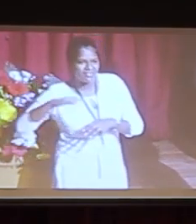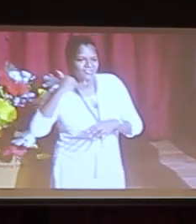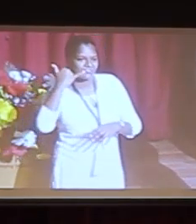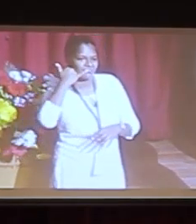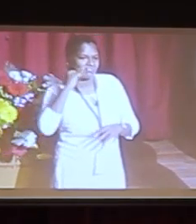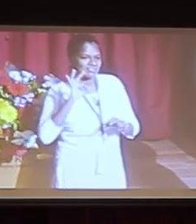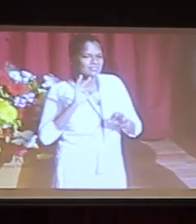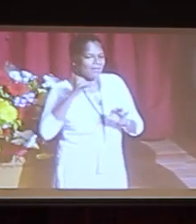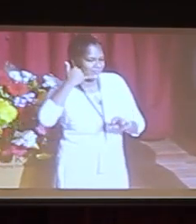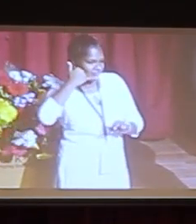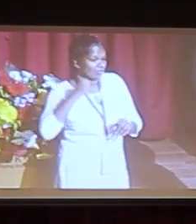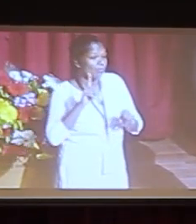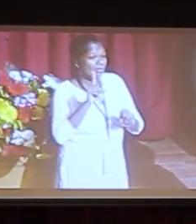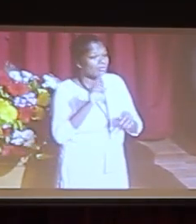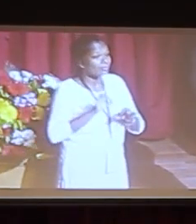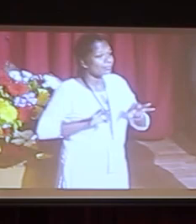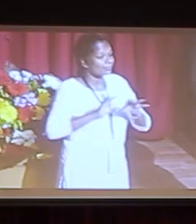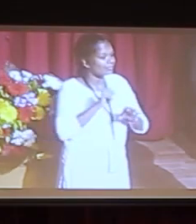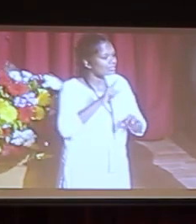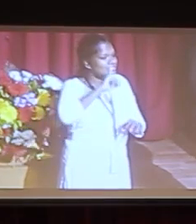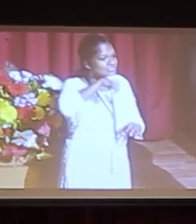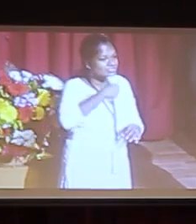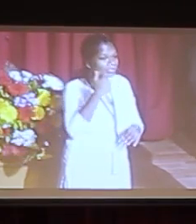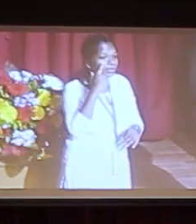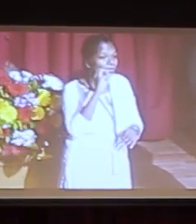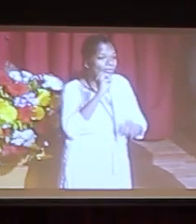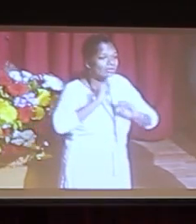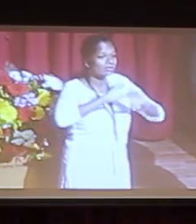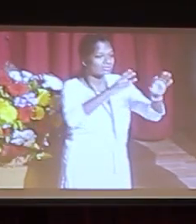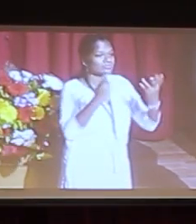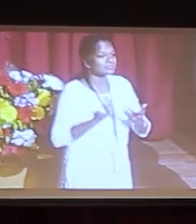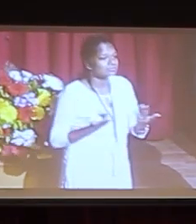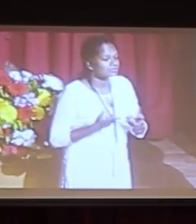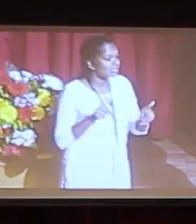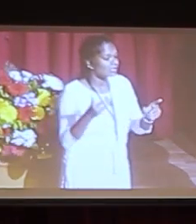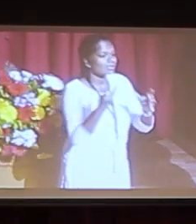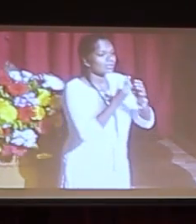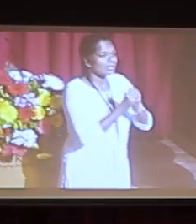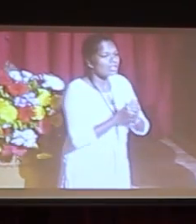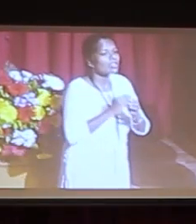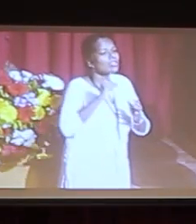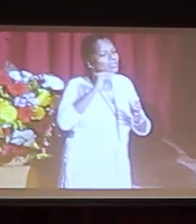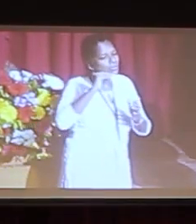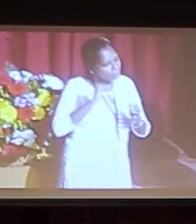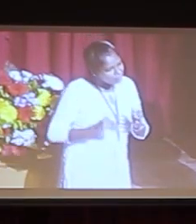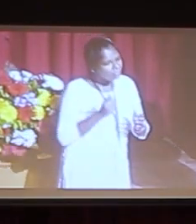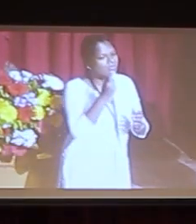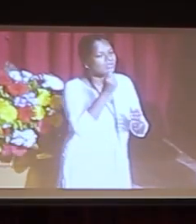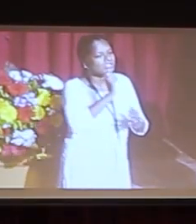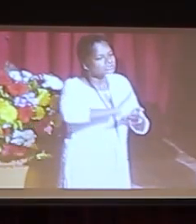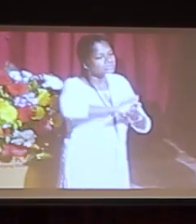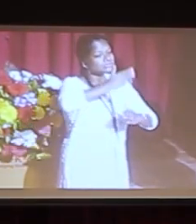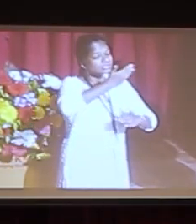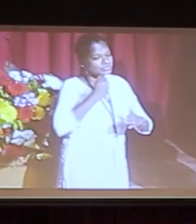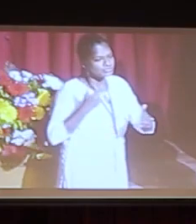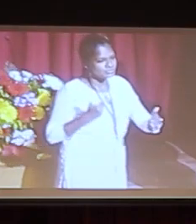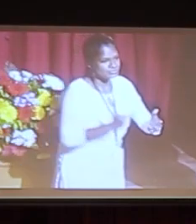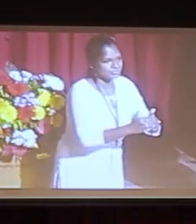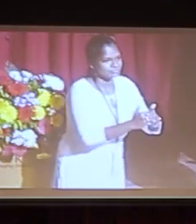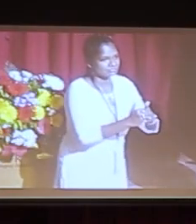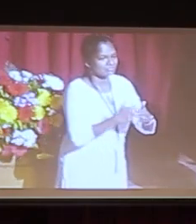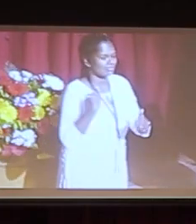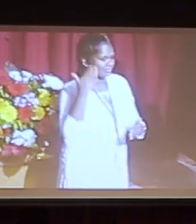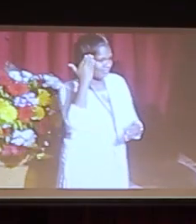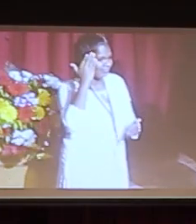And one good thing is, Jio has announced that it will come up with low-cost laptops pretty soon. So I